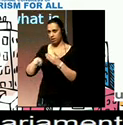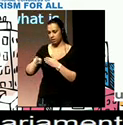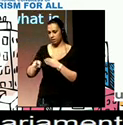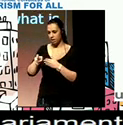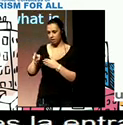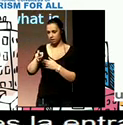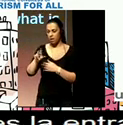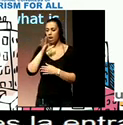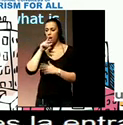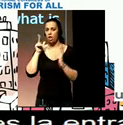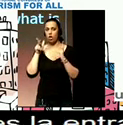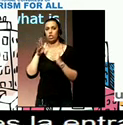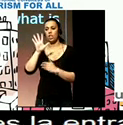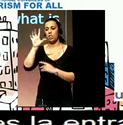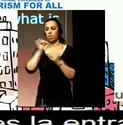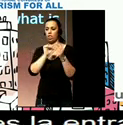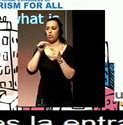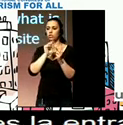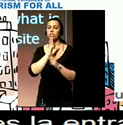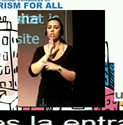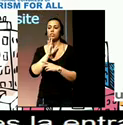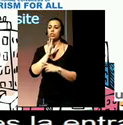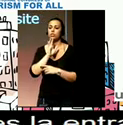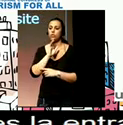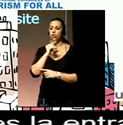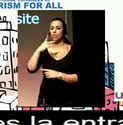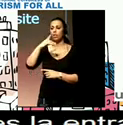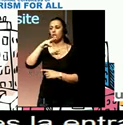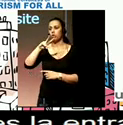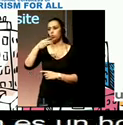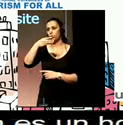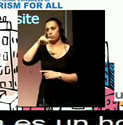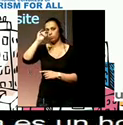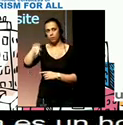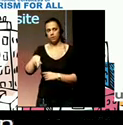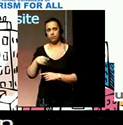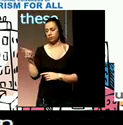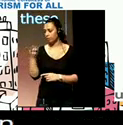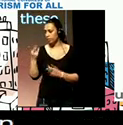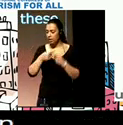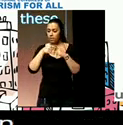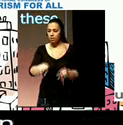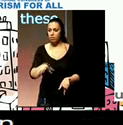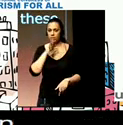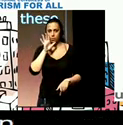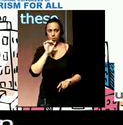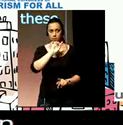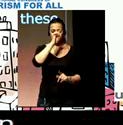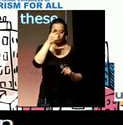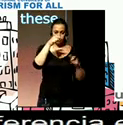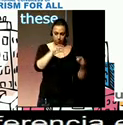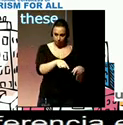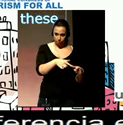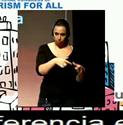opposite government buildings. The difference between these two is that the first one was built originally as a hotel. The second one has